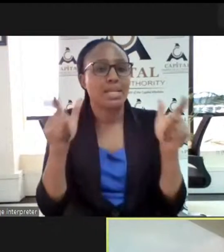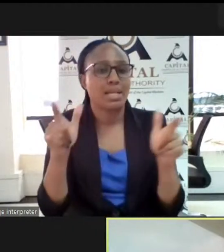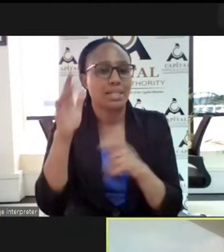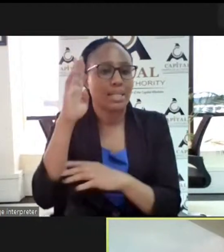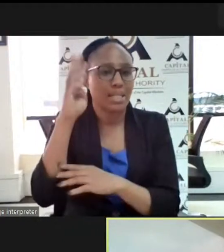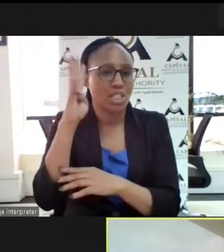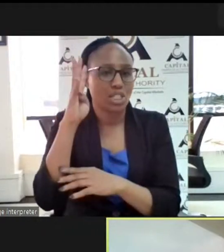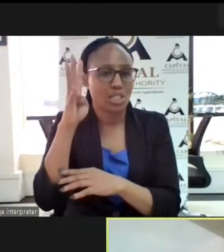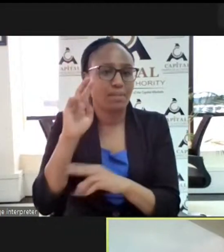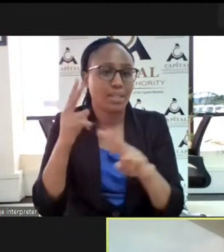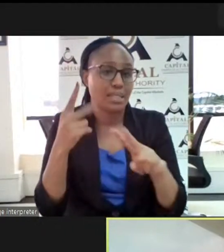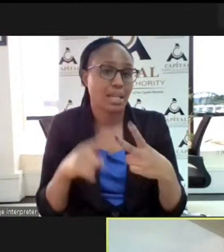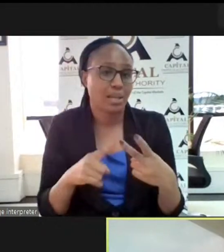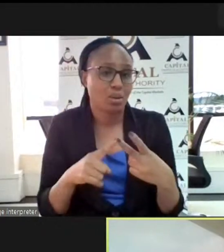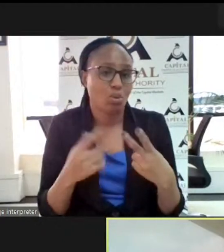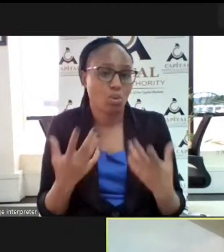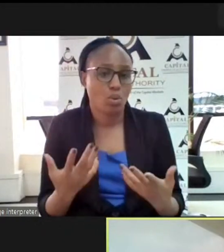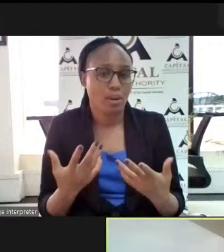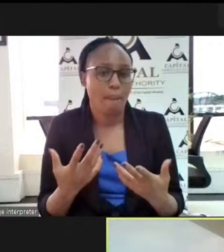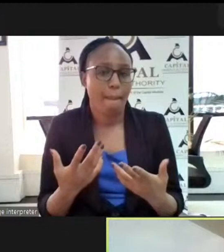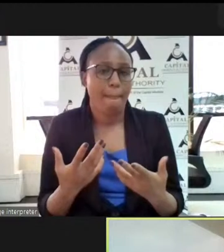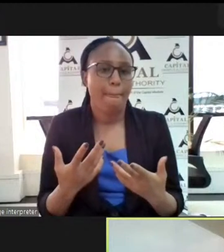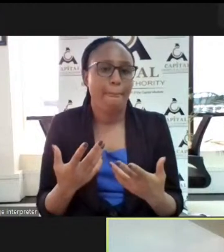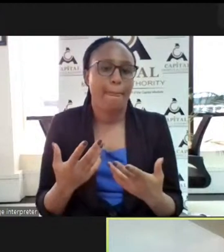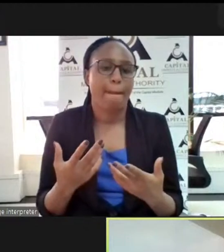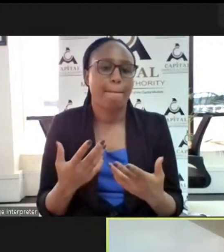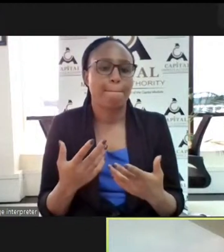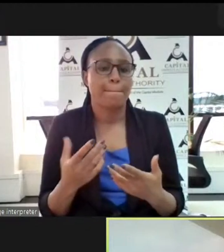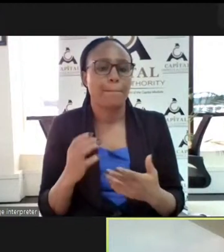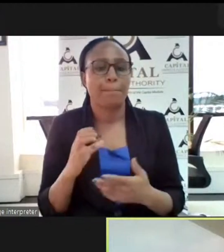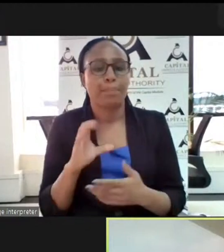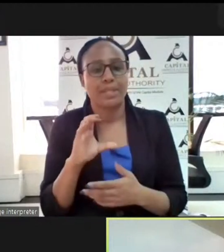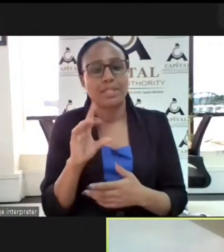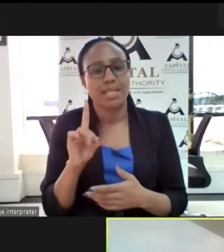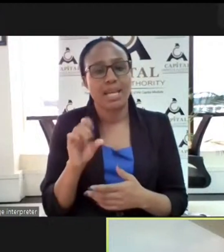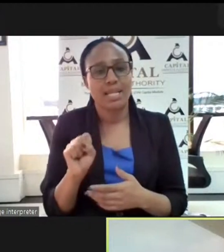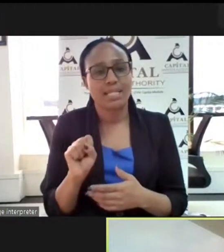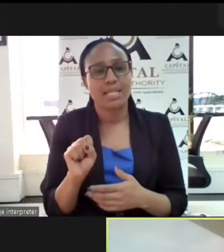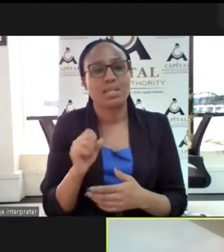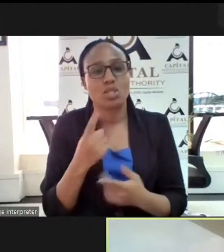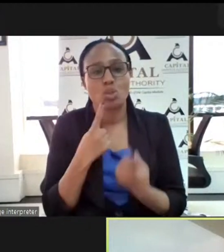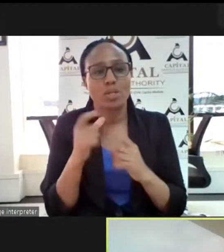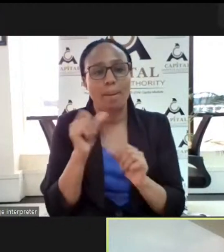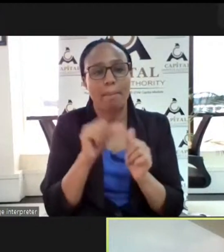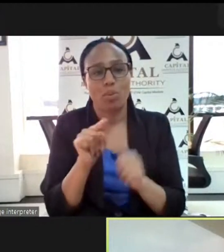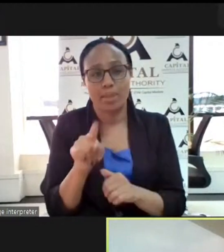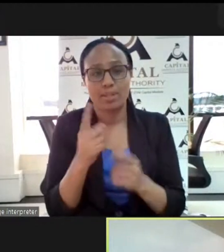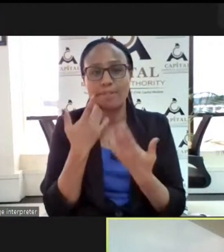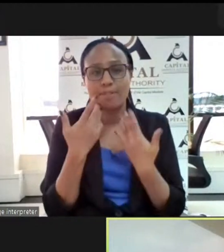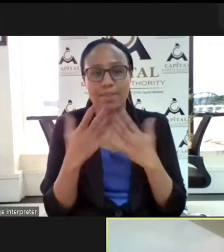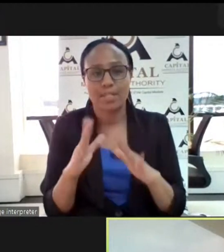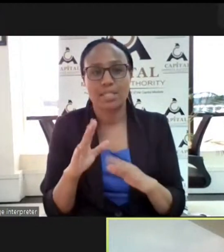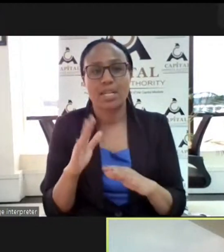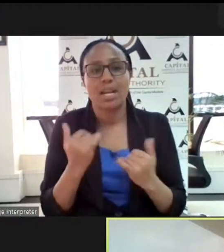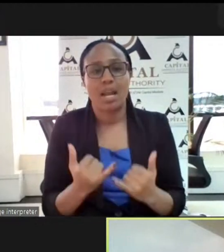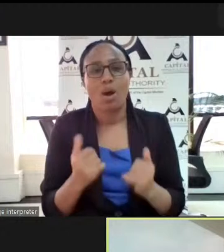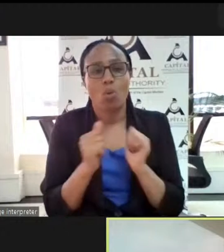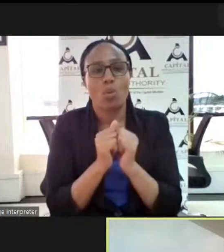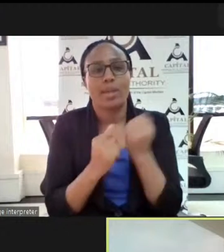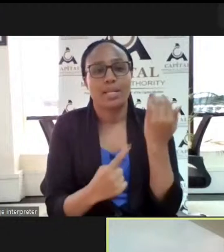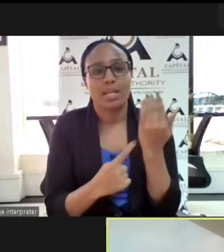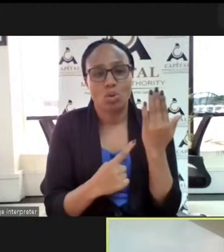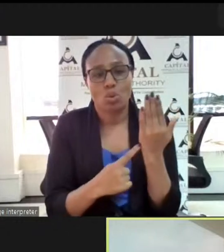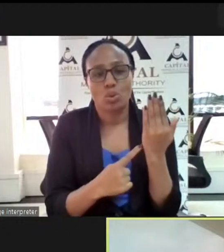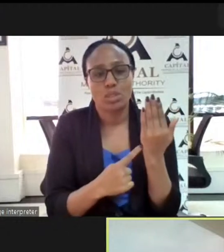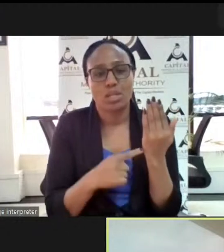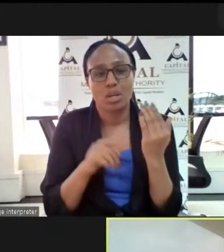think the second one is, and Marian of CDSC was able to talk about this, is that now with technology,